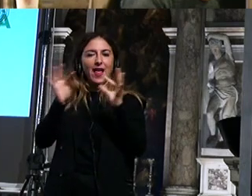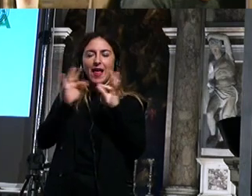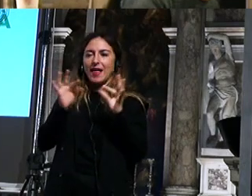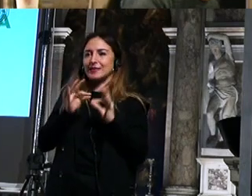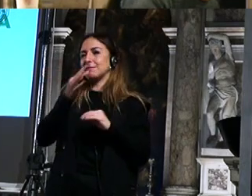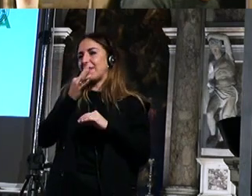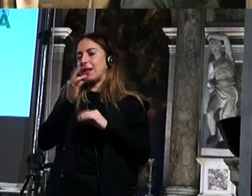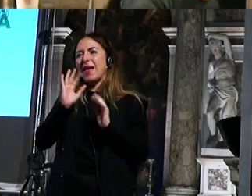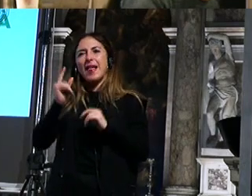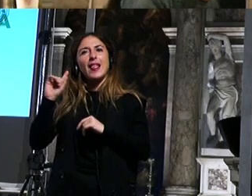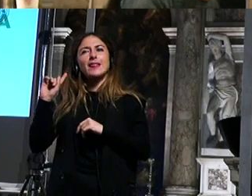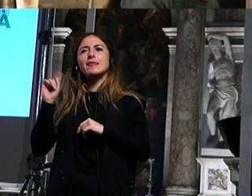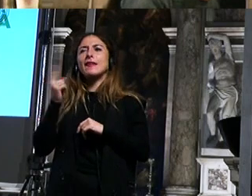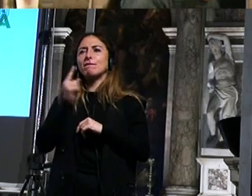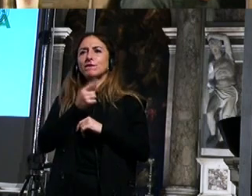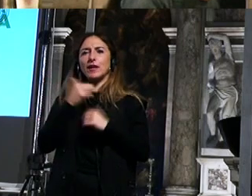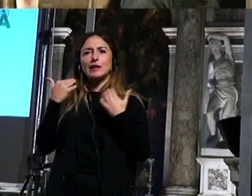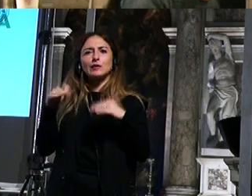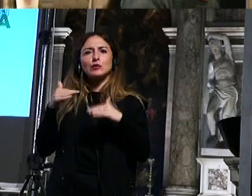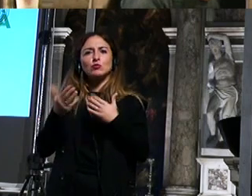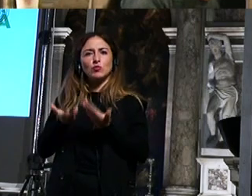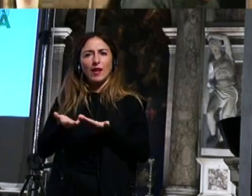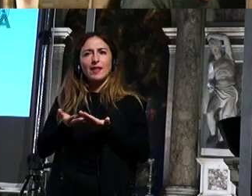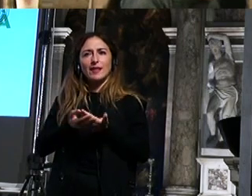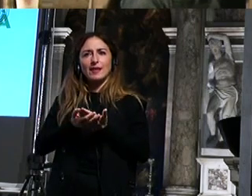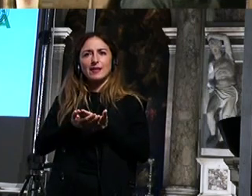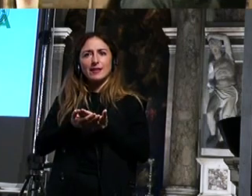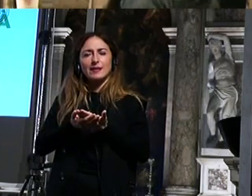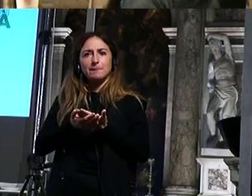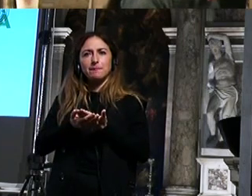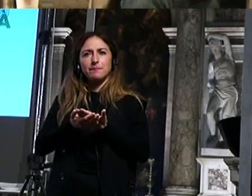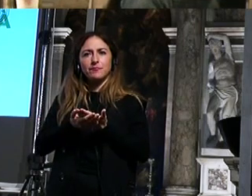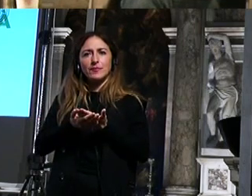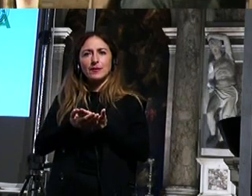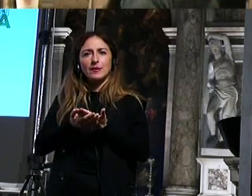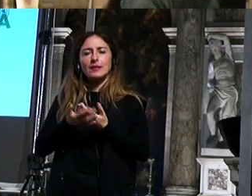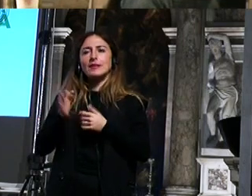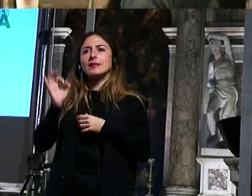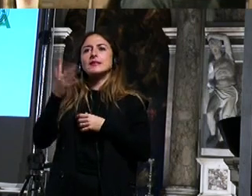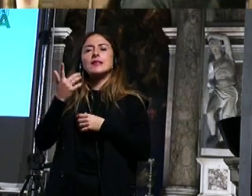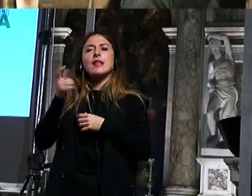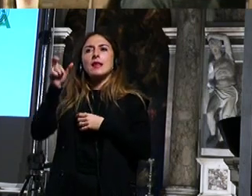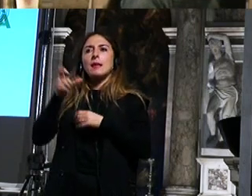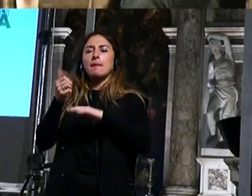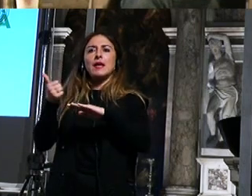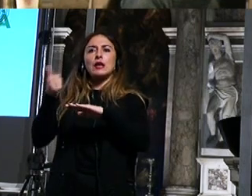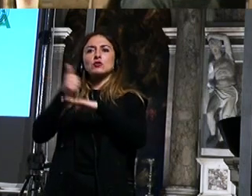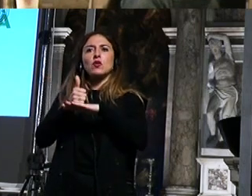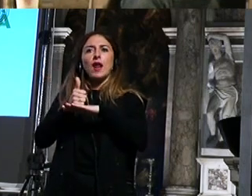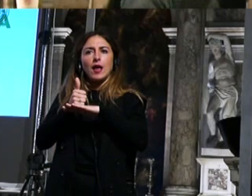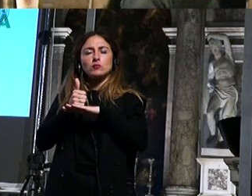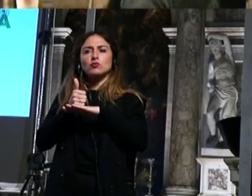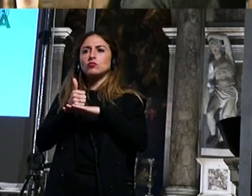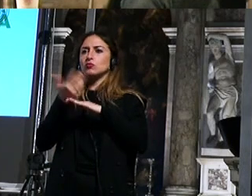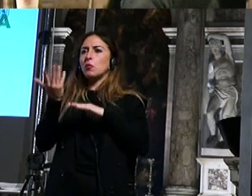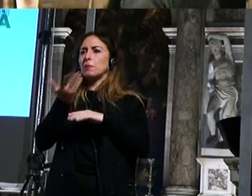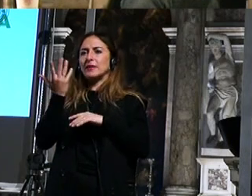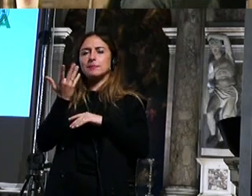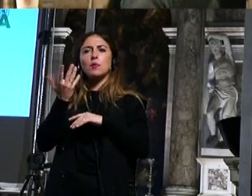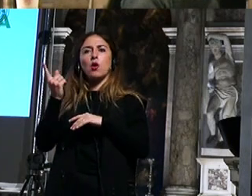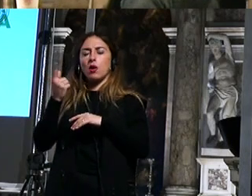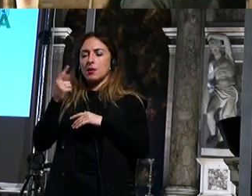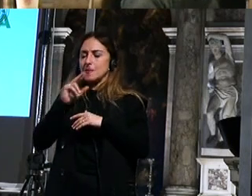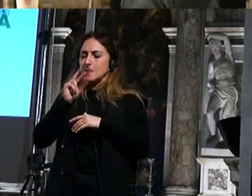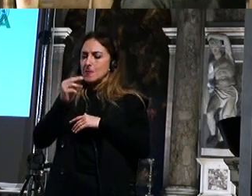urgency announcing itself, coming to life. And so I would produce a lot of material between novels.